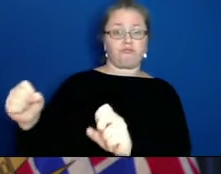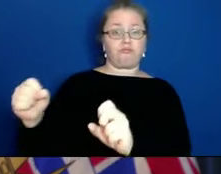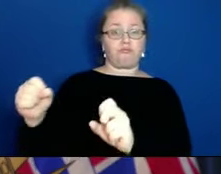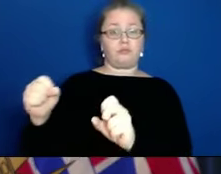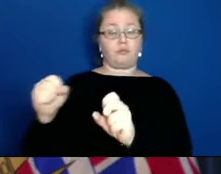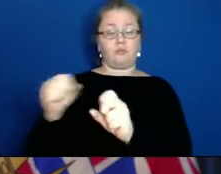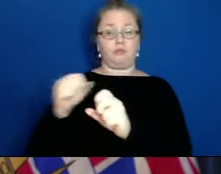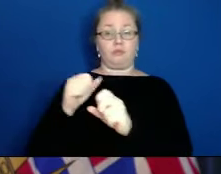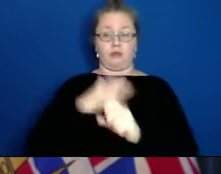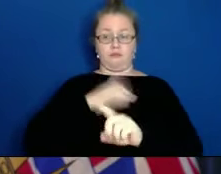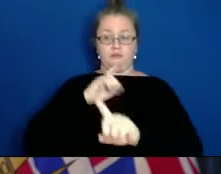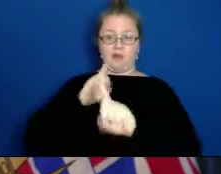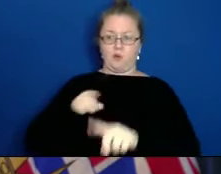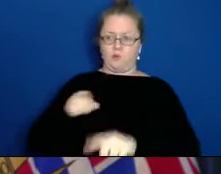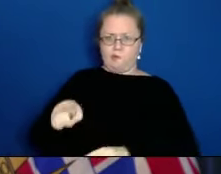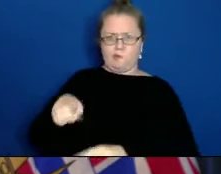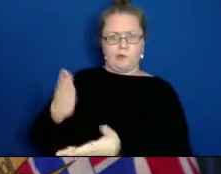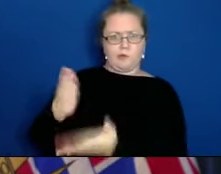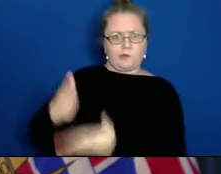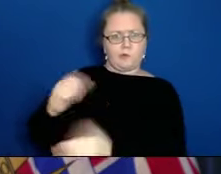not affected by this order.